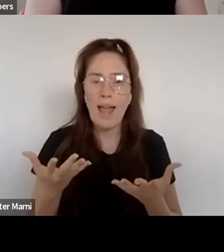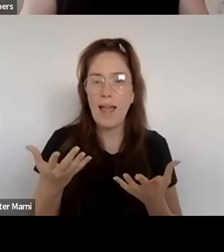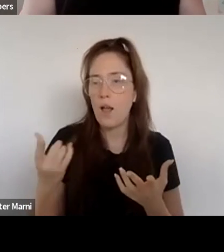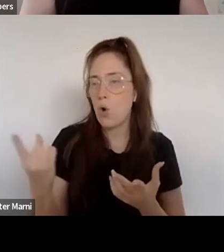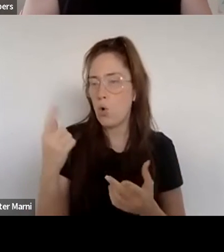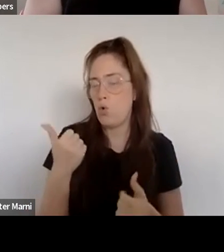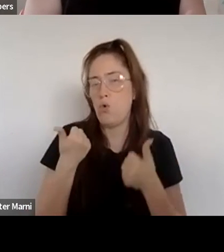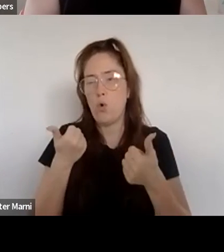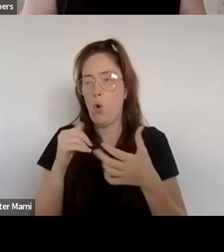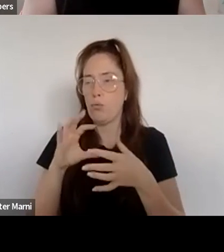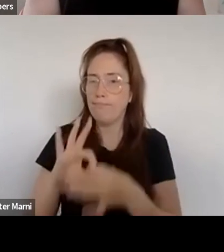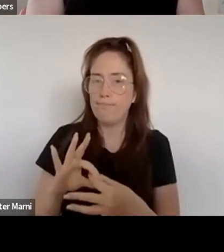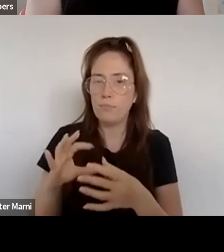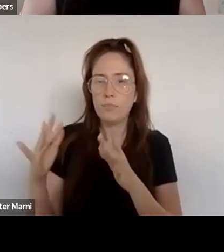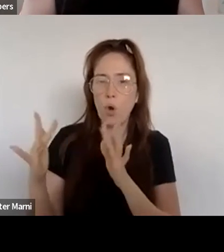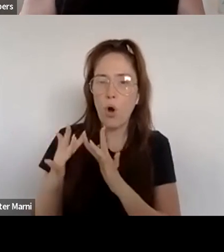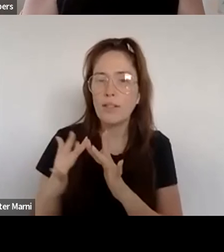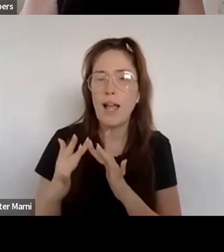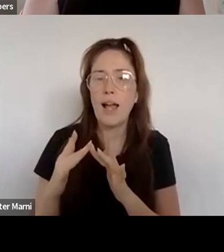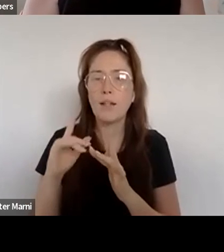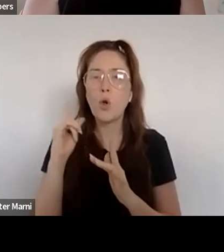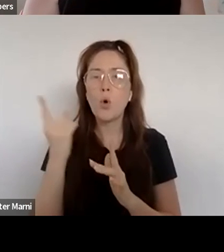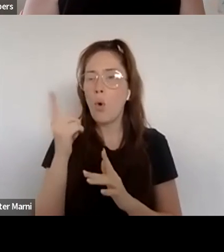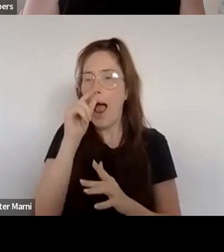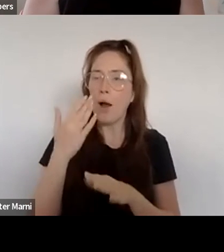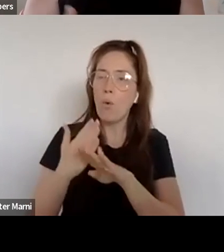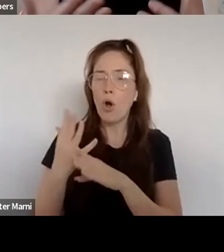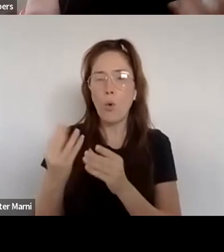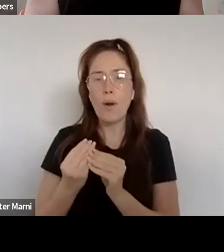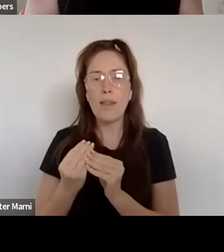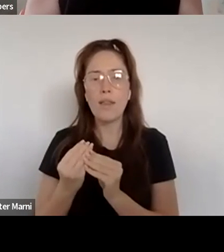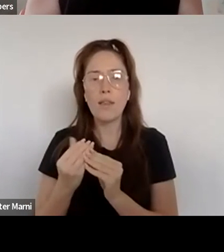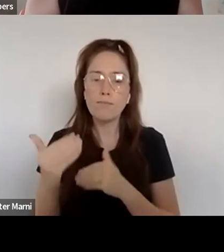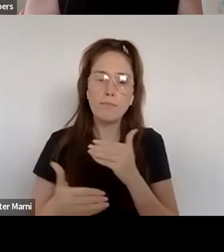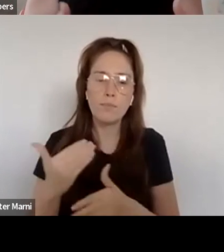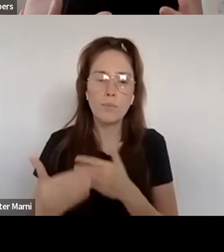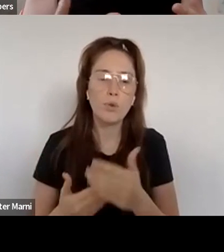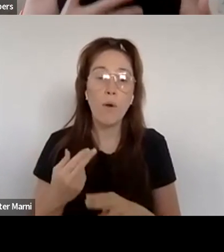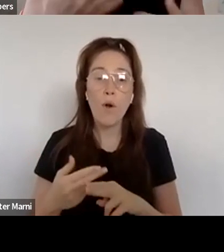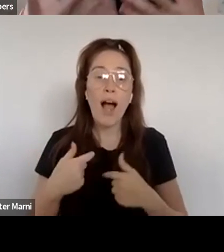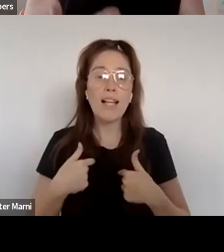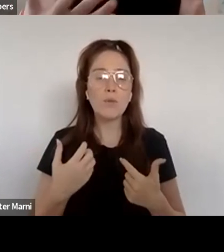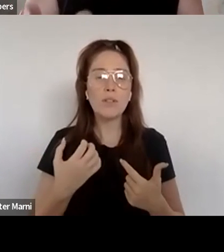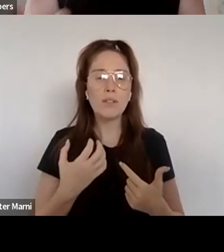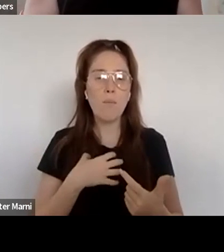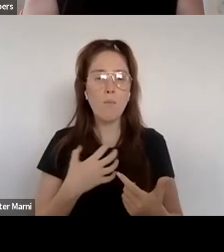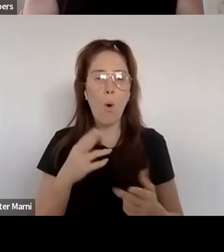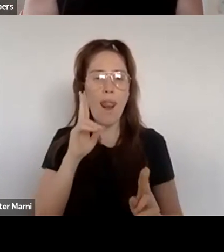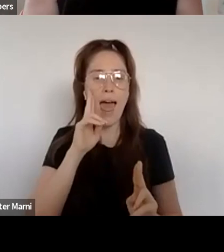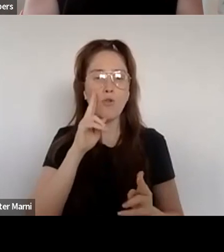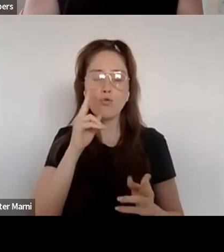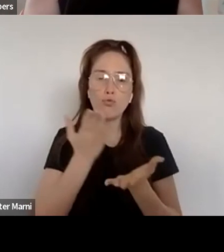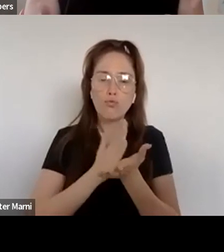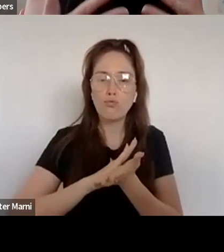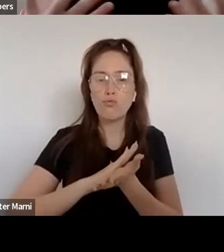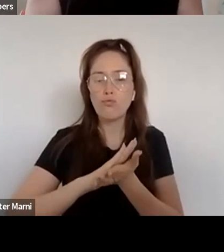to support and work together with. So those I think it's happened organically as along with the